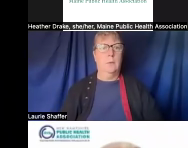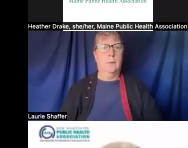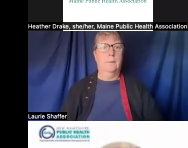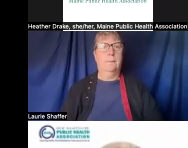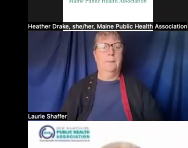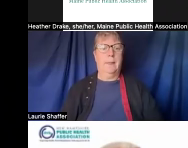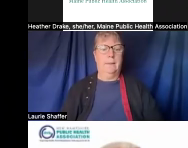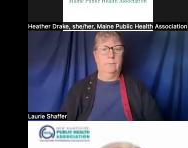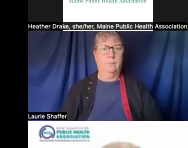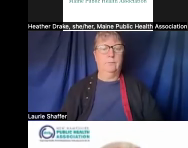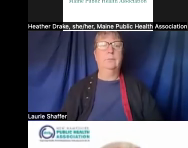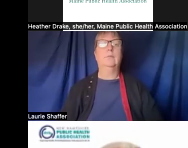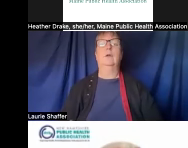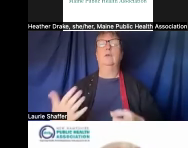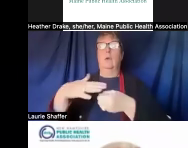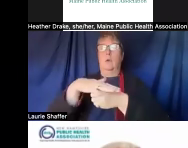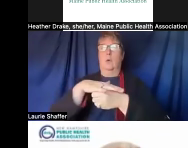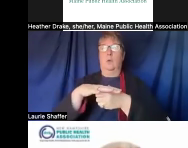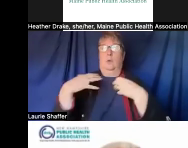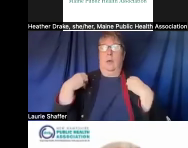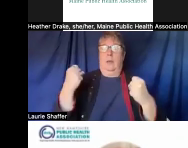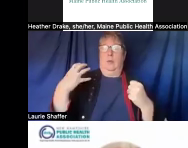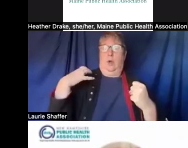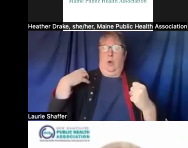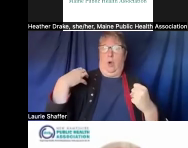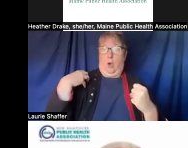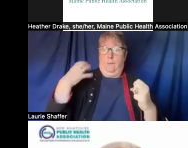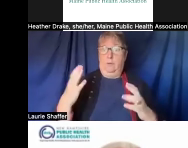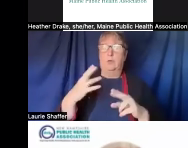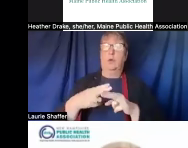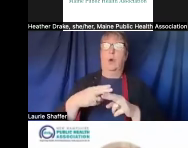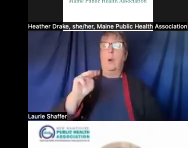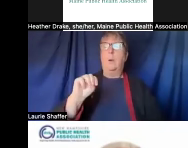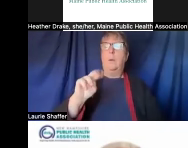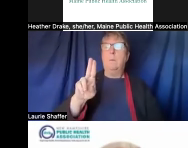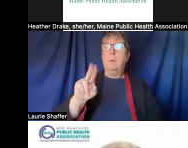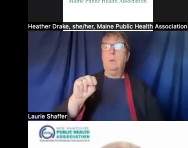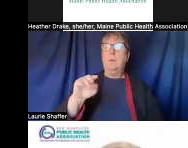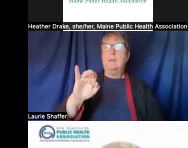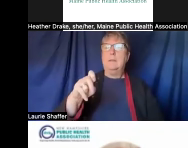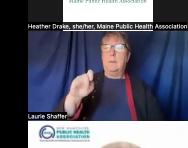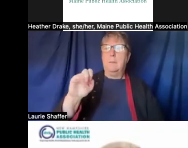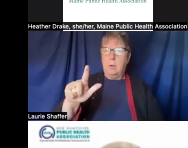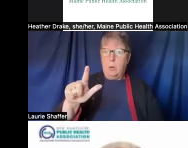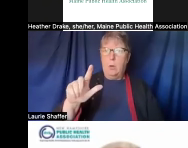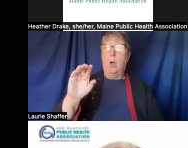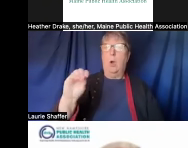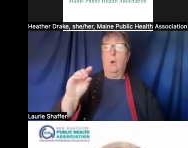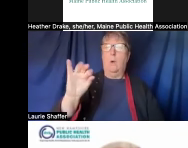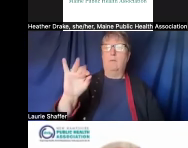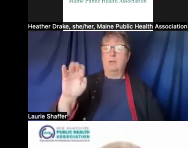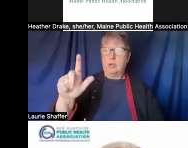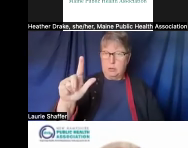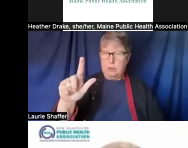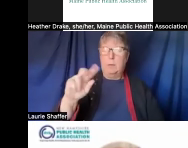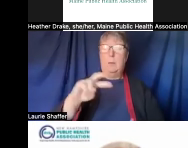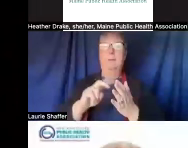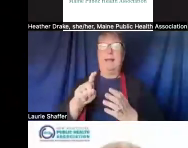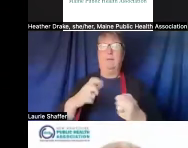Local health officers in New Hampshire are municipal officials whose role, again, is to ensure those sanitary conditions are present in their community.